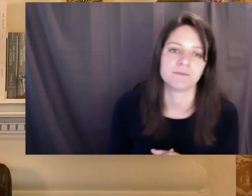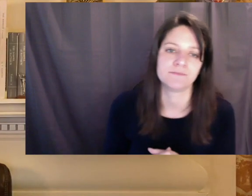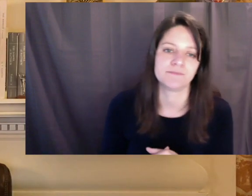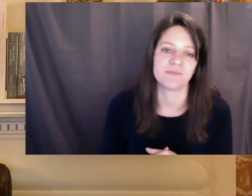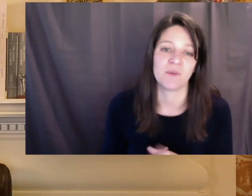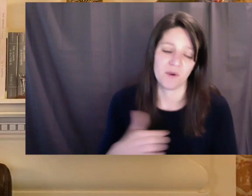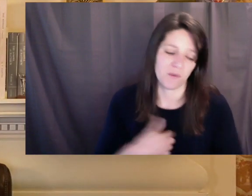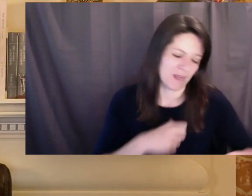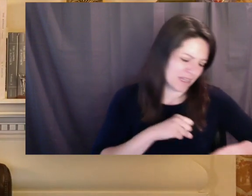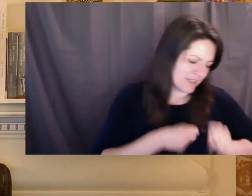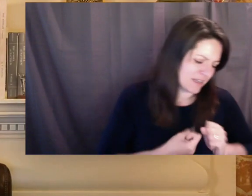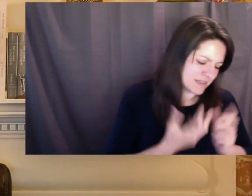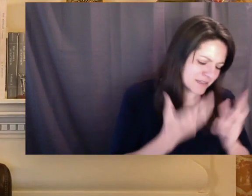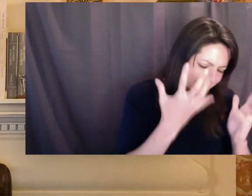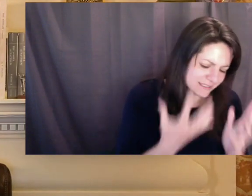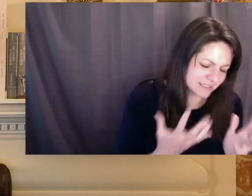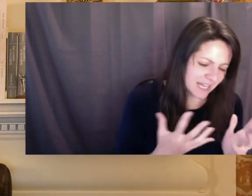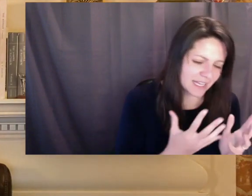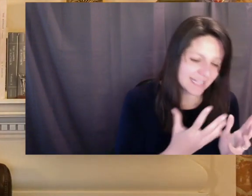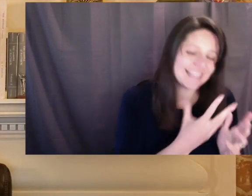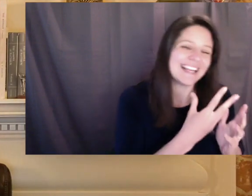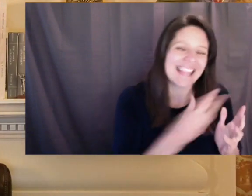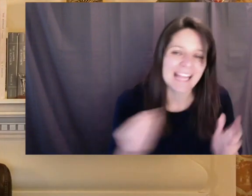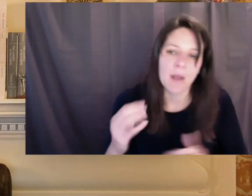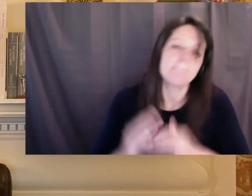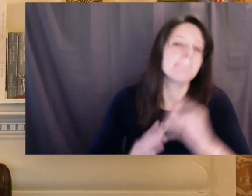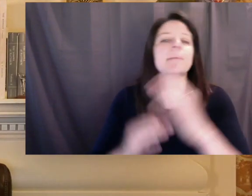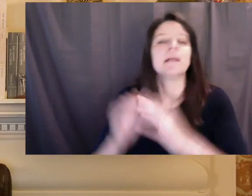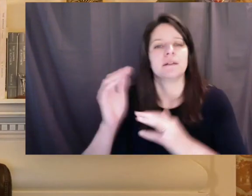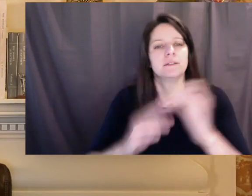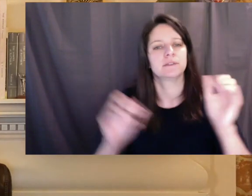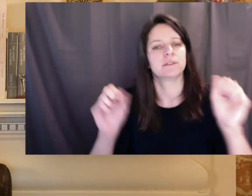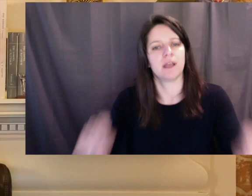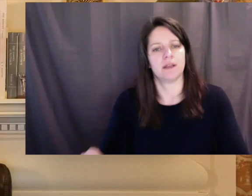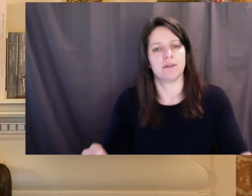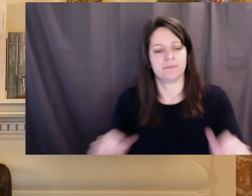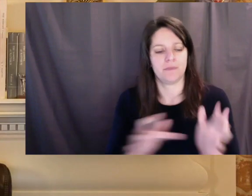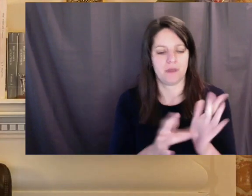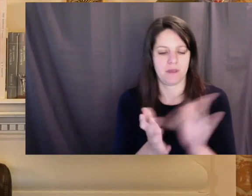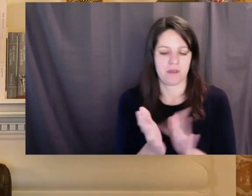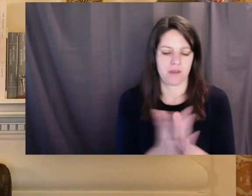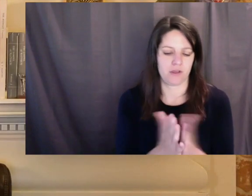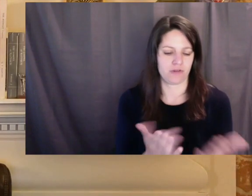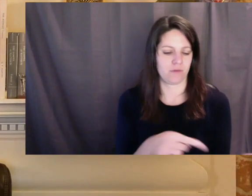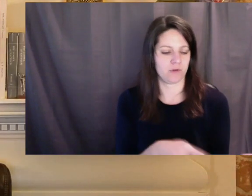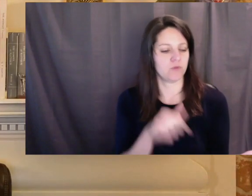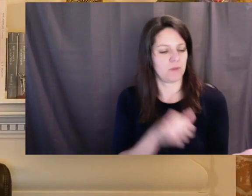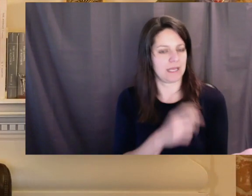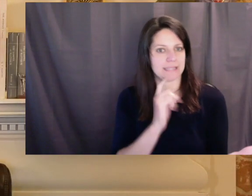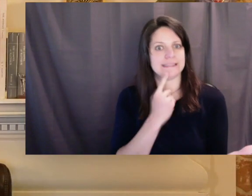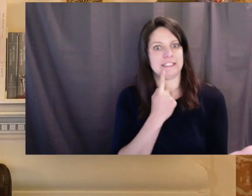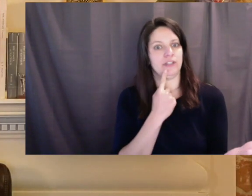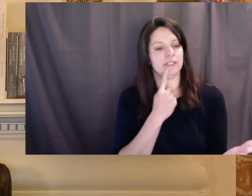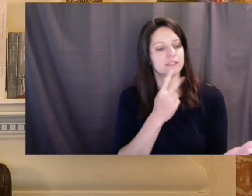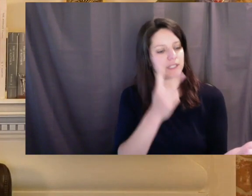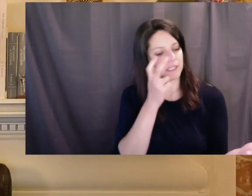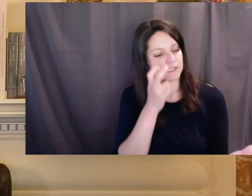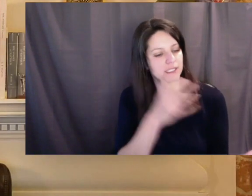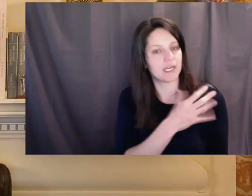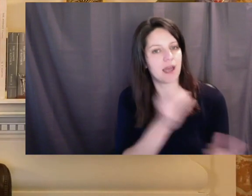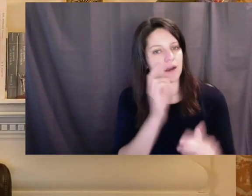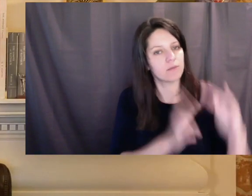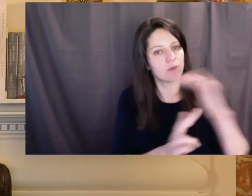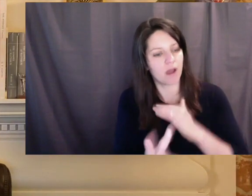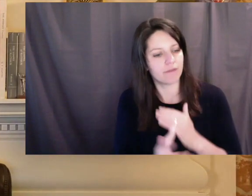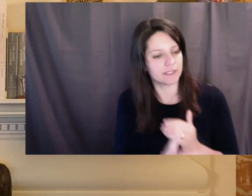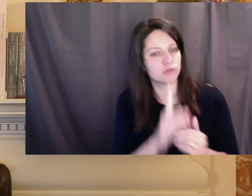Together we can lament what's happened and what keeps happening, and then we can build constructively. We can take our scriptures